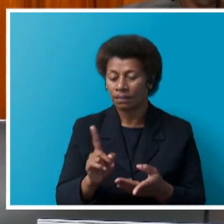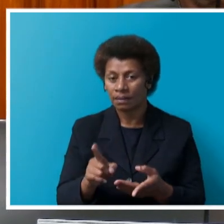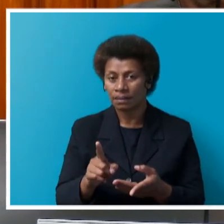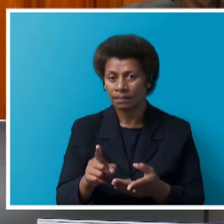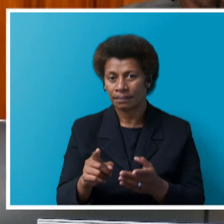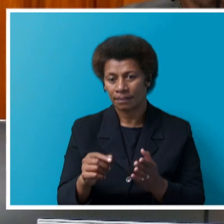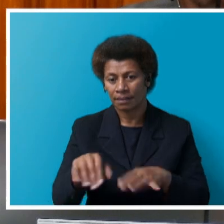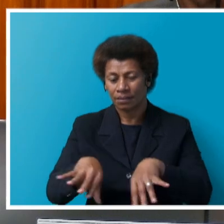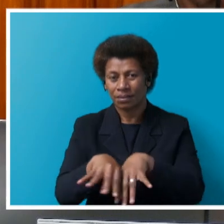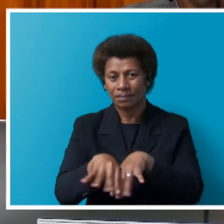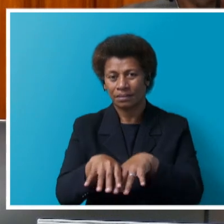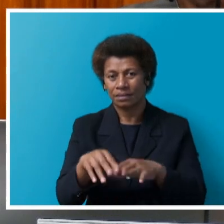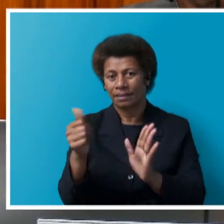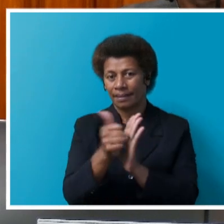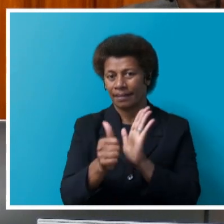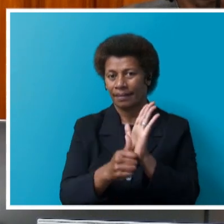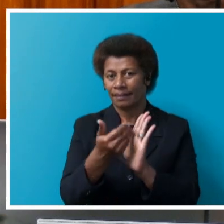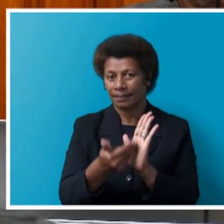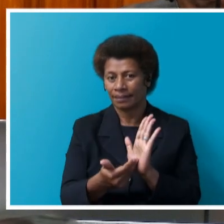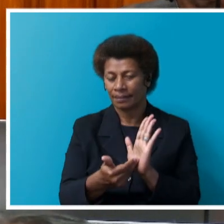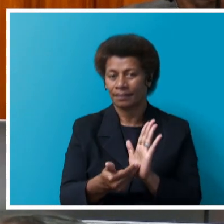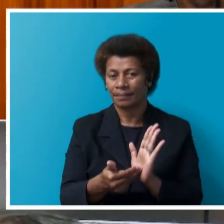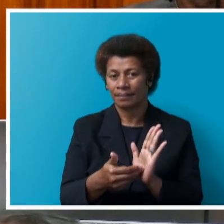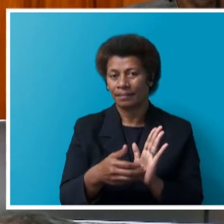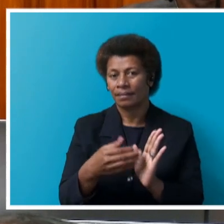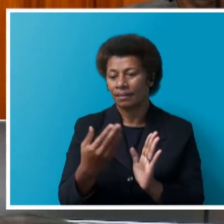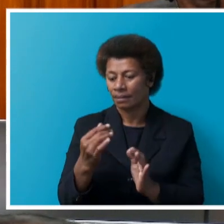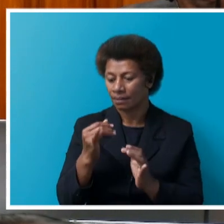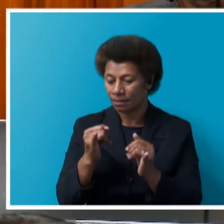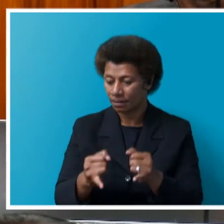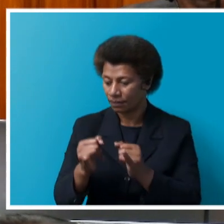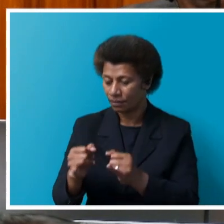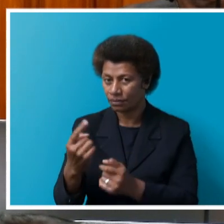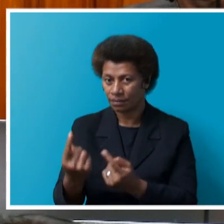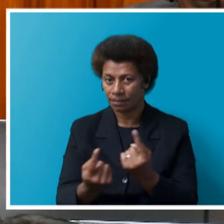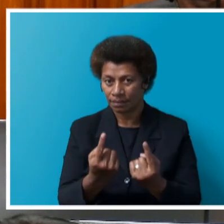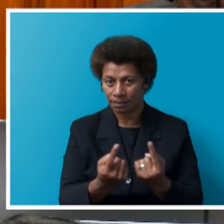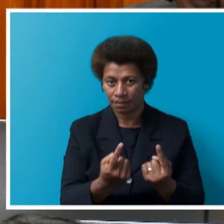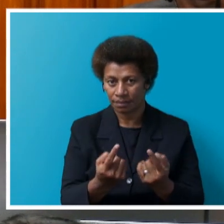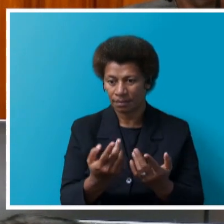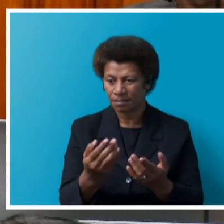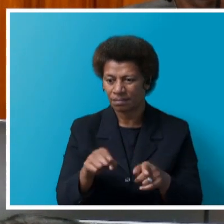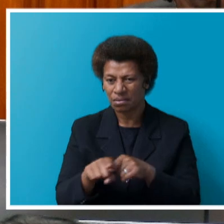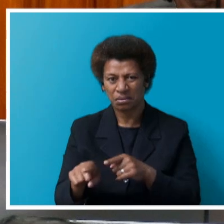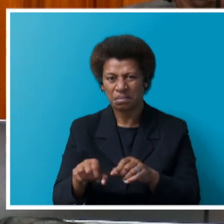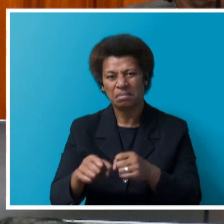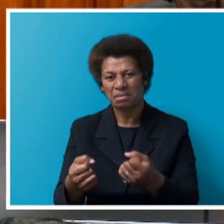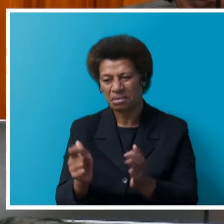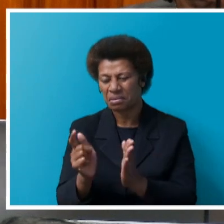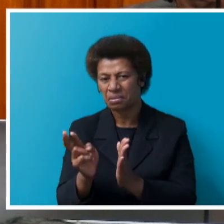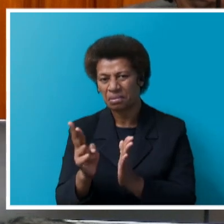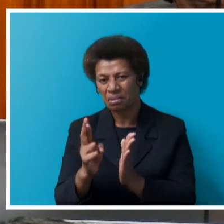Act 2008, but issuing fixed penalty notices to individuals and businesses found in violation, but also advocate for the culture